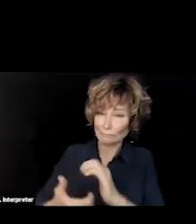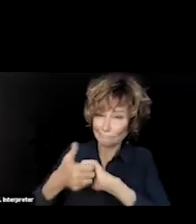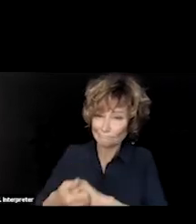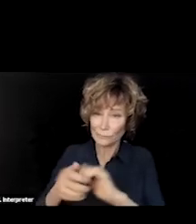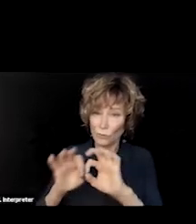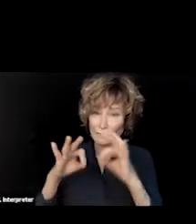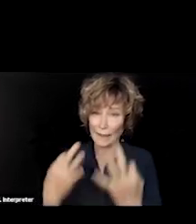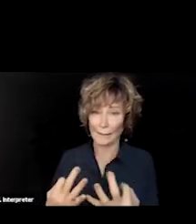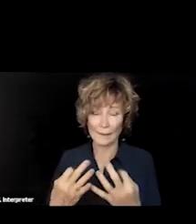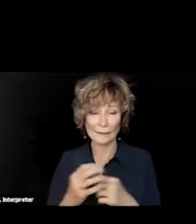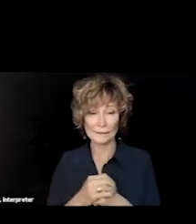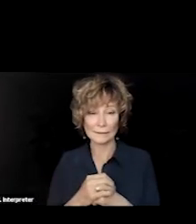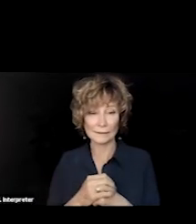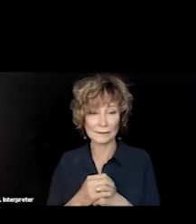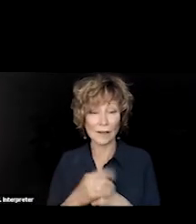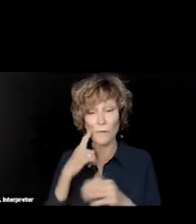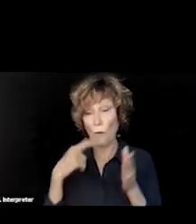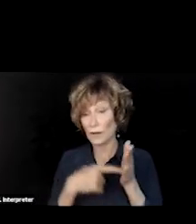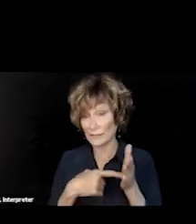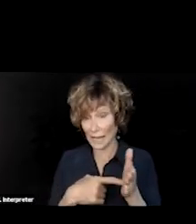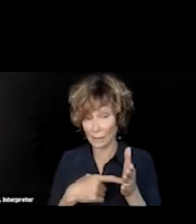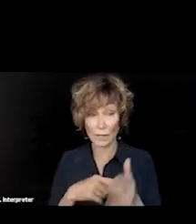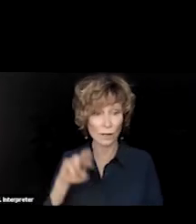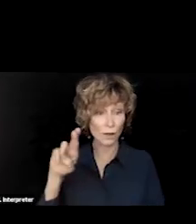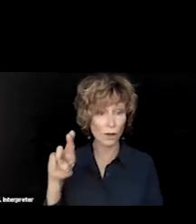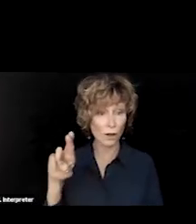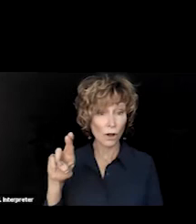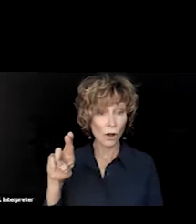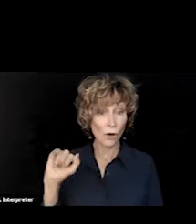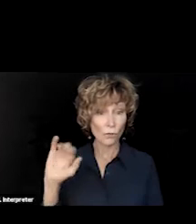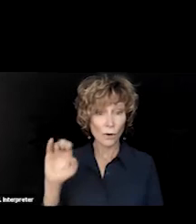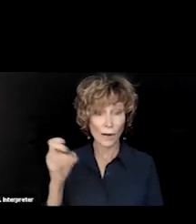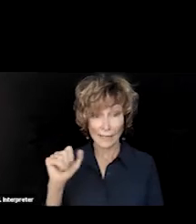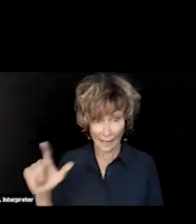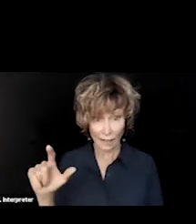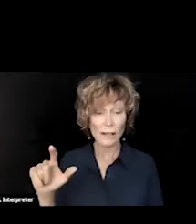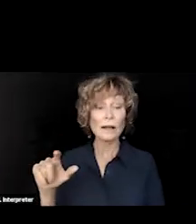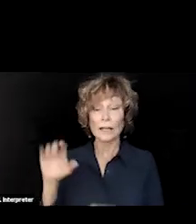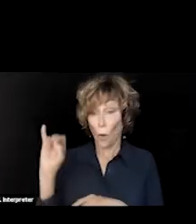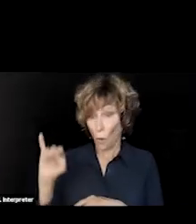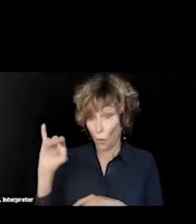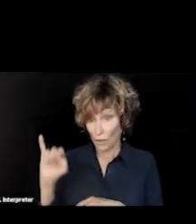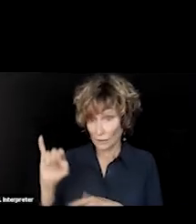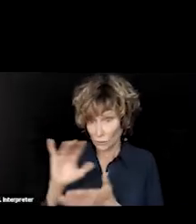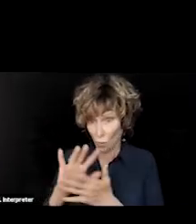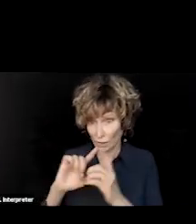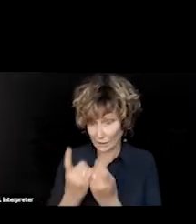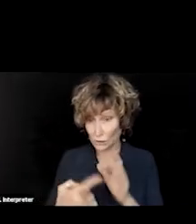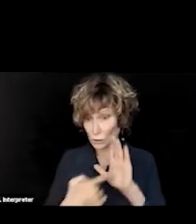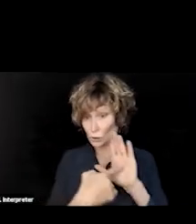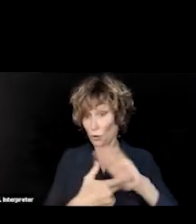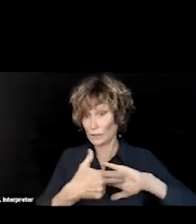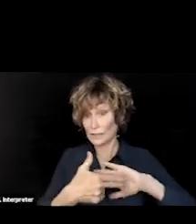families. For example, Raquel Jimenez of Oakland Unified School District shared this slide in a recent